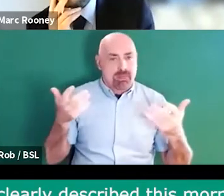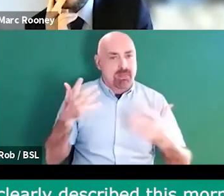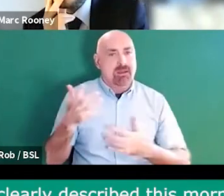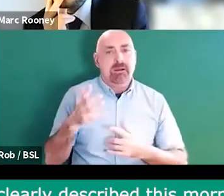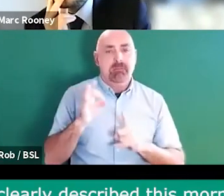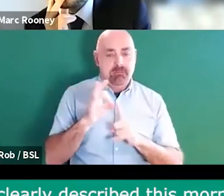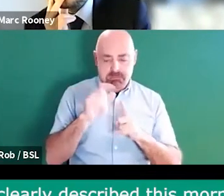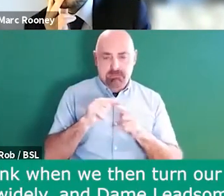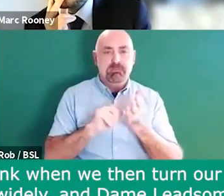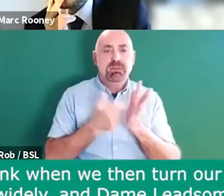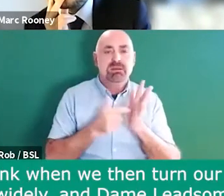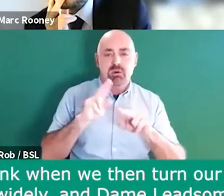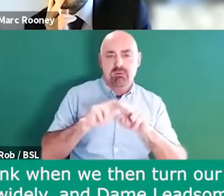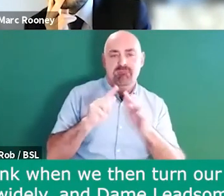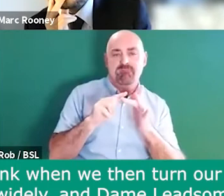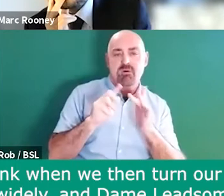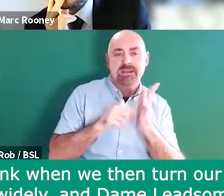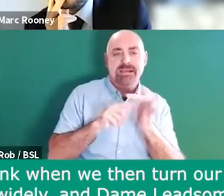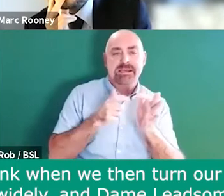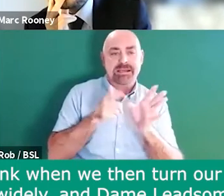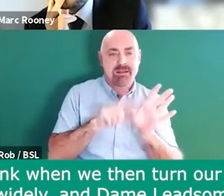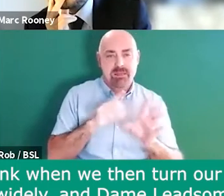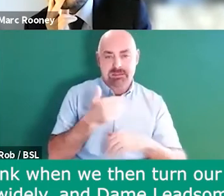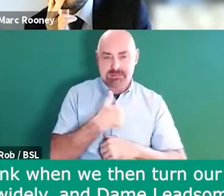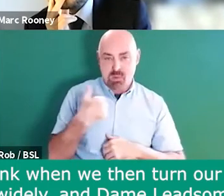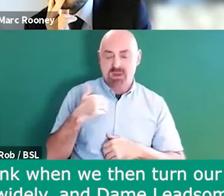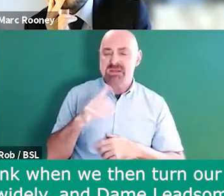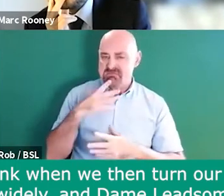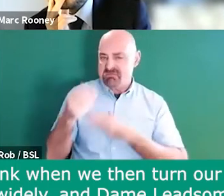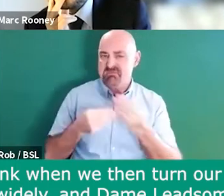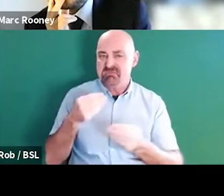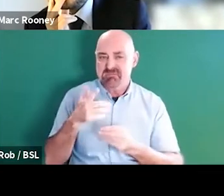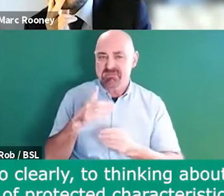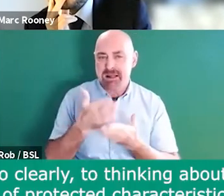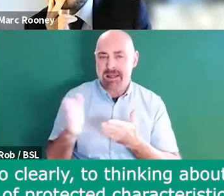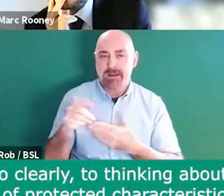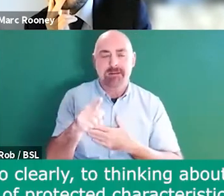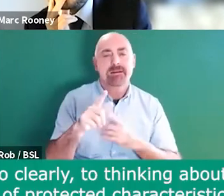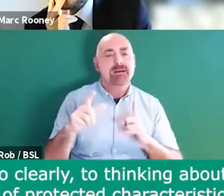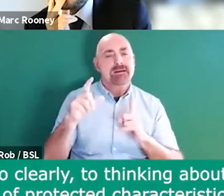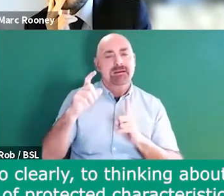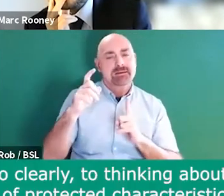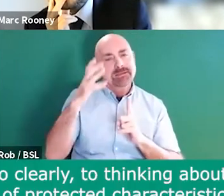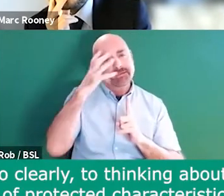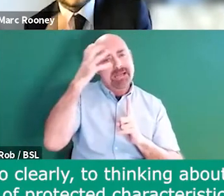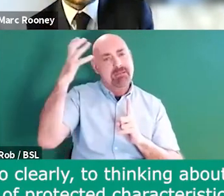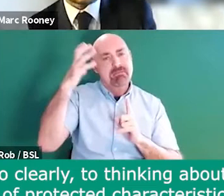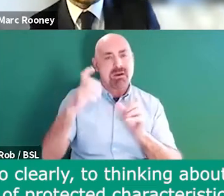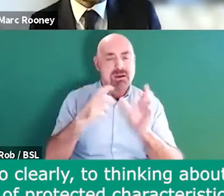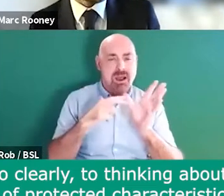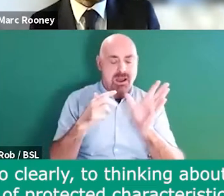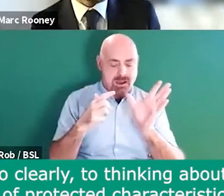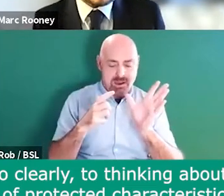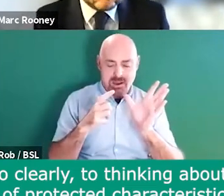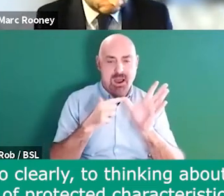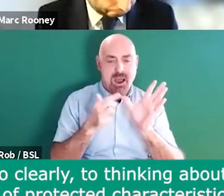morning. I think when we then turn our gaze more widely, and Dame Andrea Ledson's talked about this so clearly, to thinking about the breadth